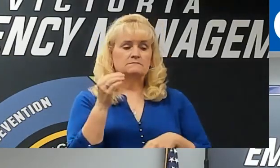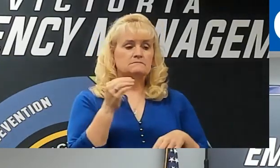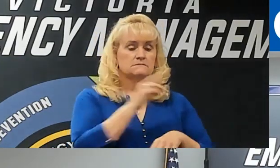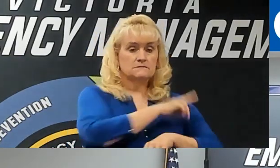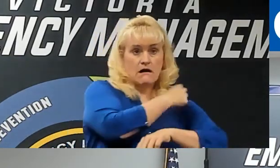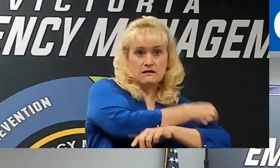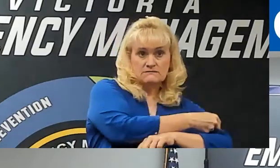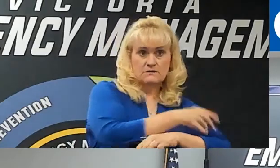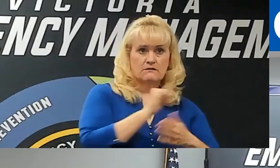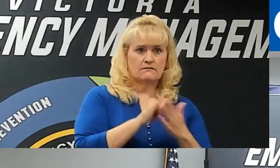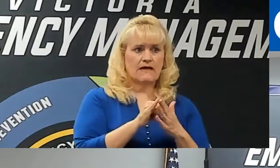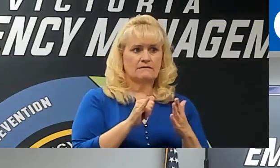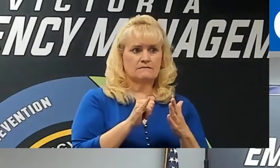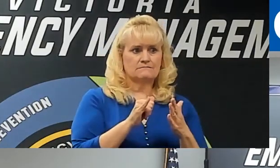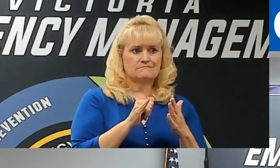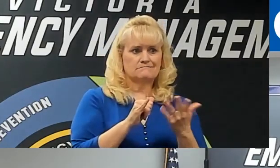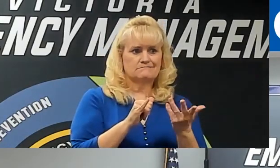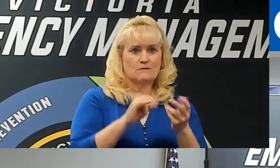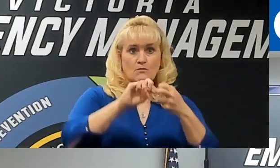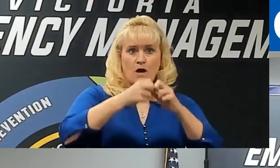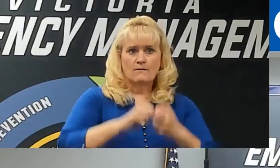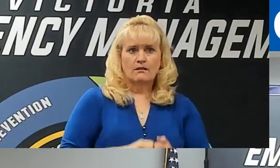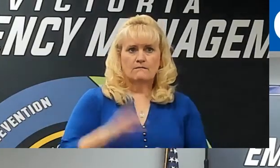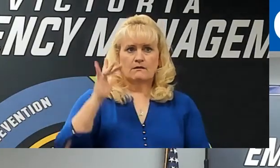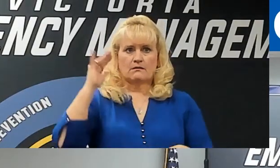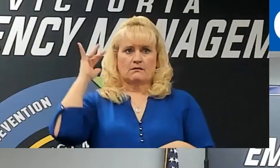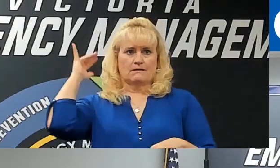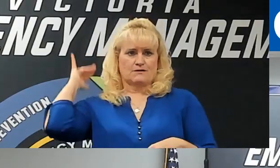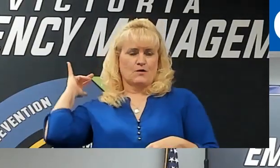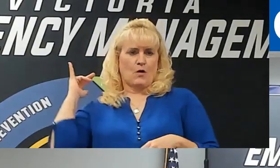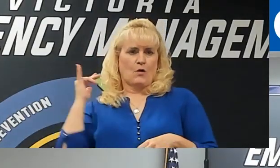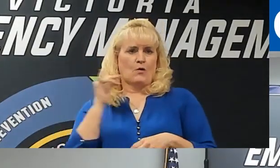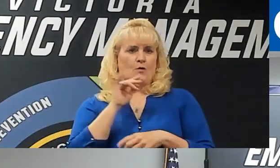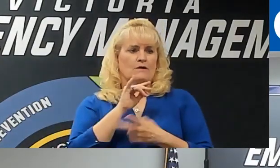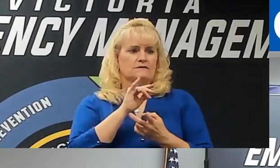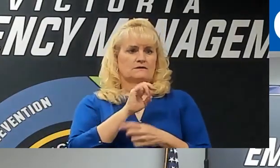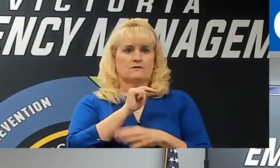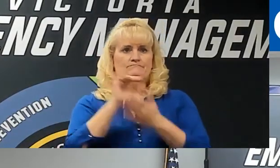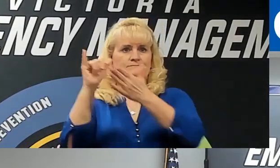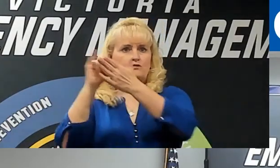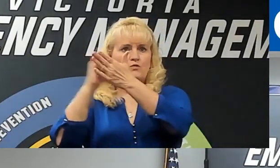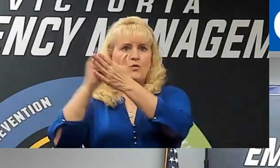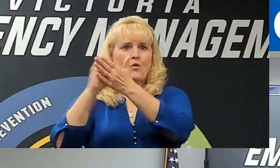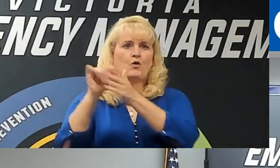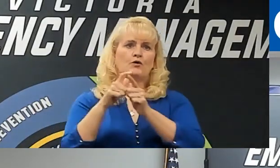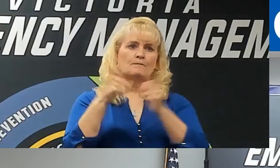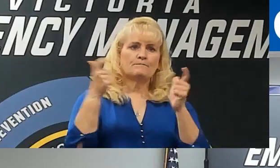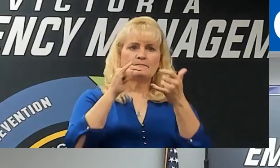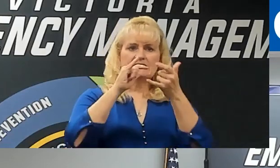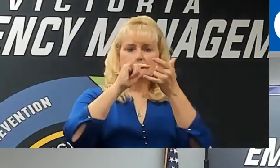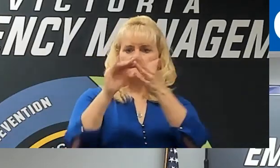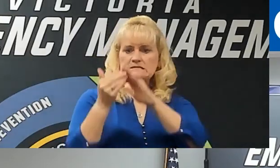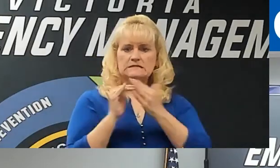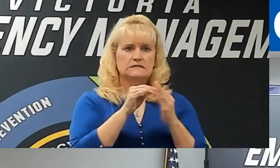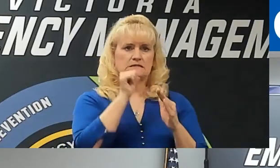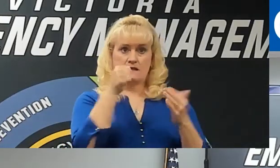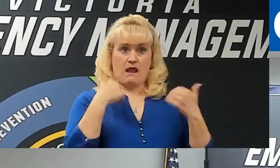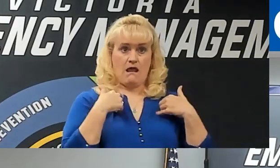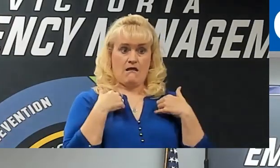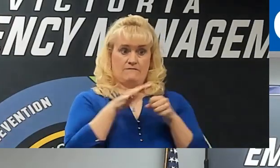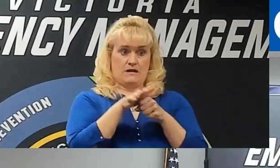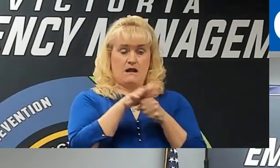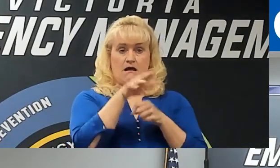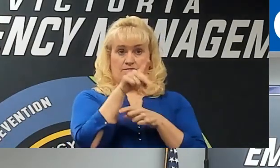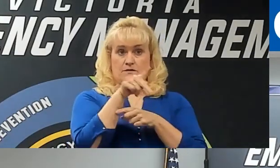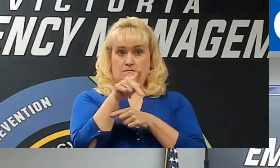problem in the initial, especially on the East Coast, especially in New York and the bigger cities, where they didn't have enough personal protective